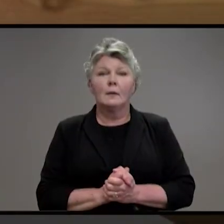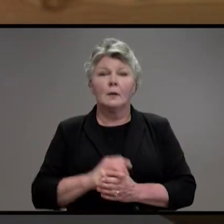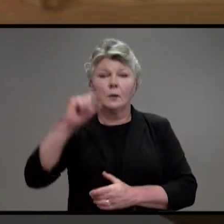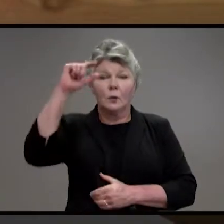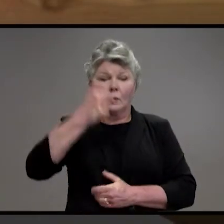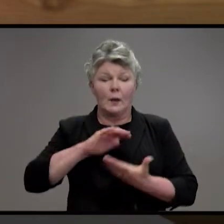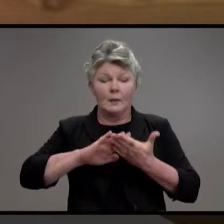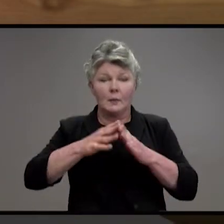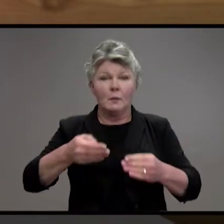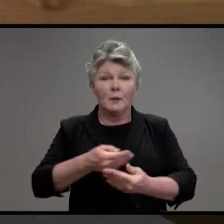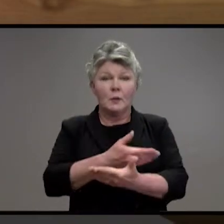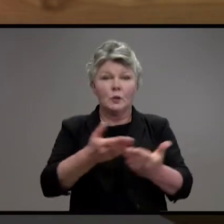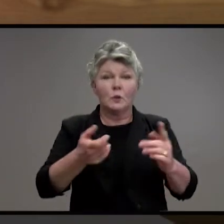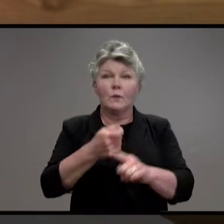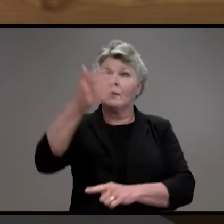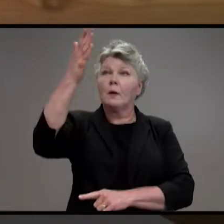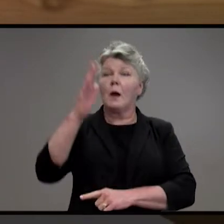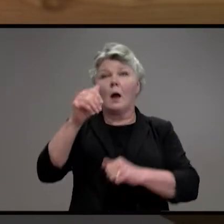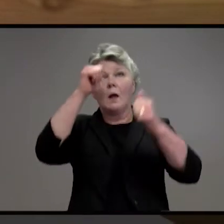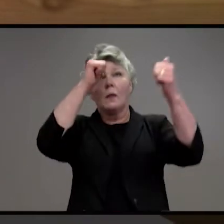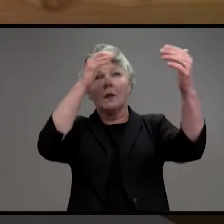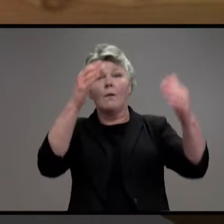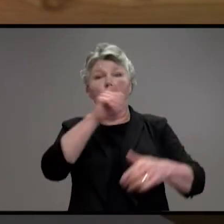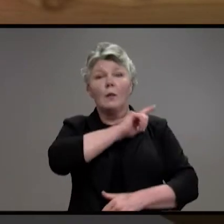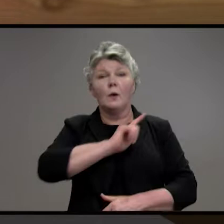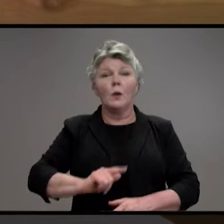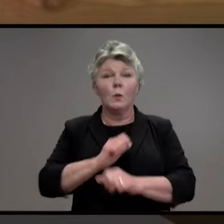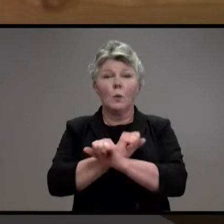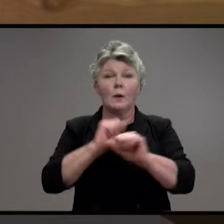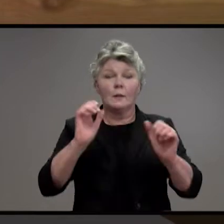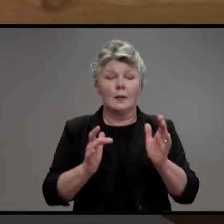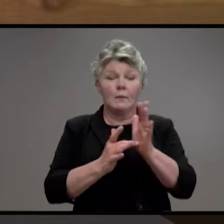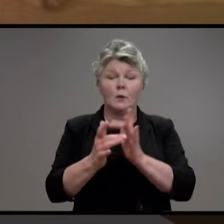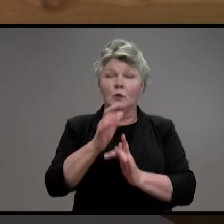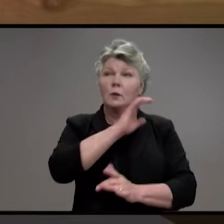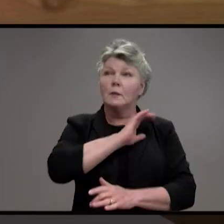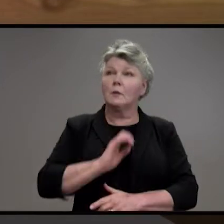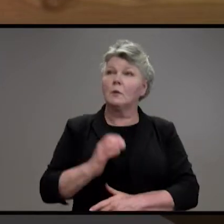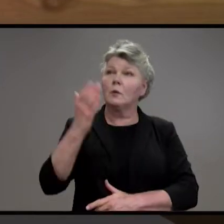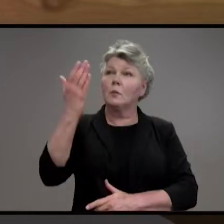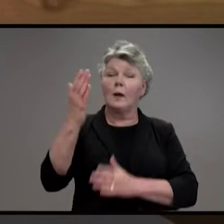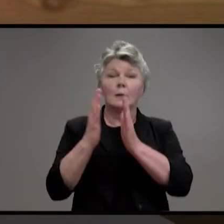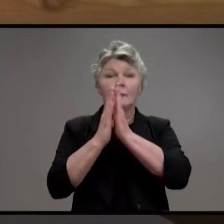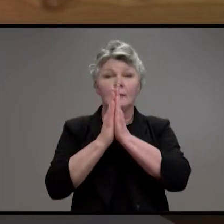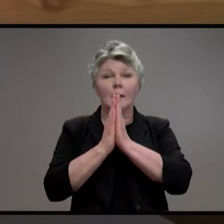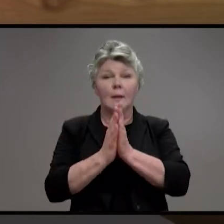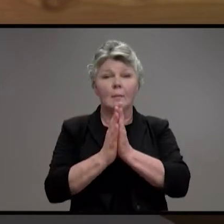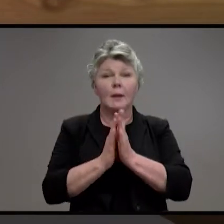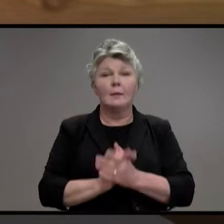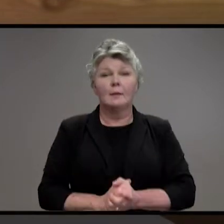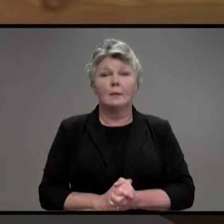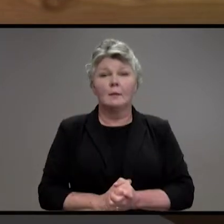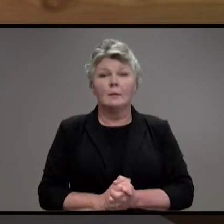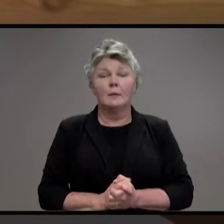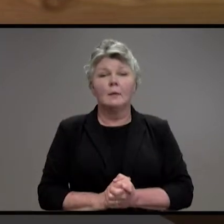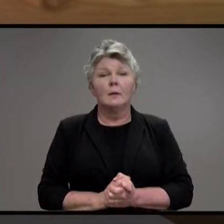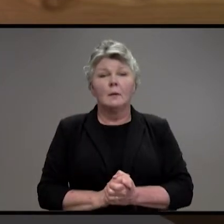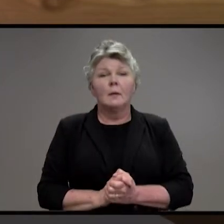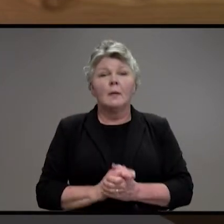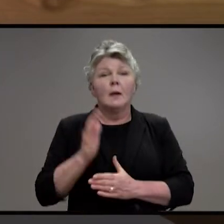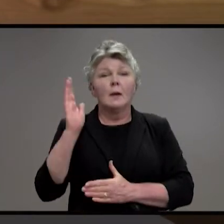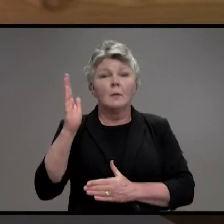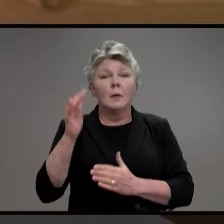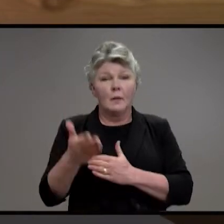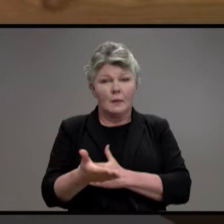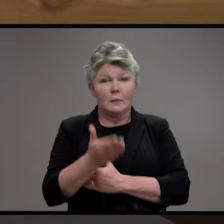Grace to you and peace from God the Father and from our Lord and Savior Jesus Christ. Amen. The text for my message